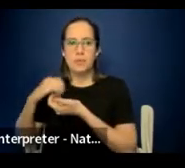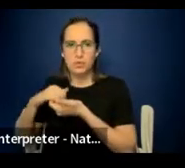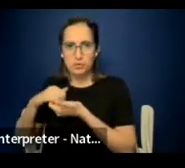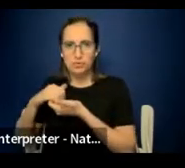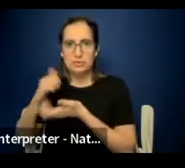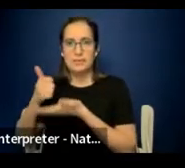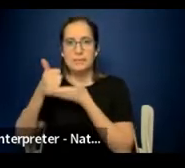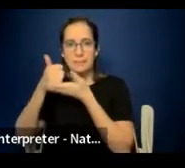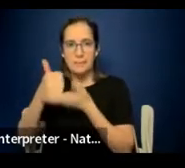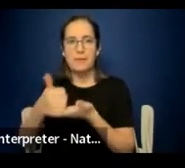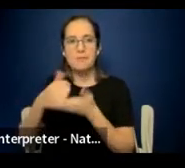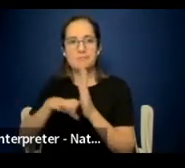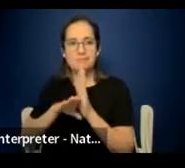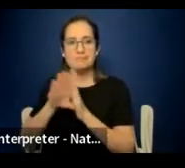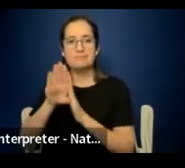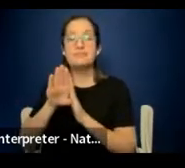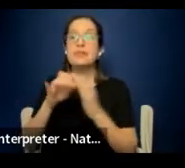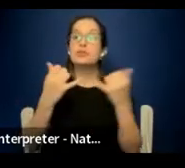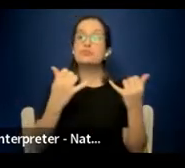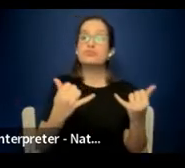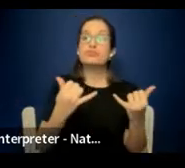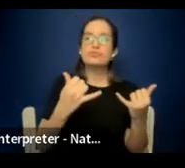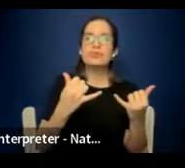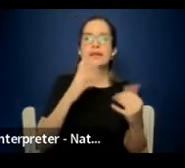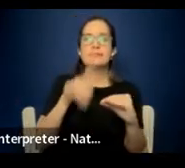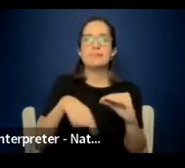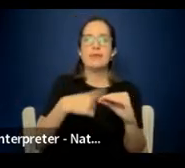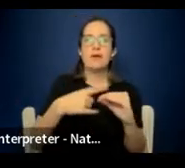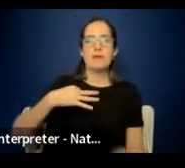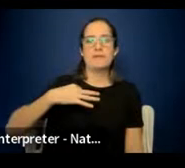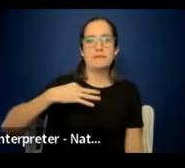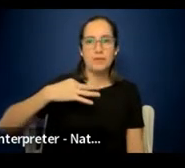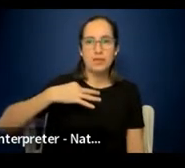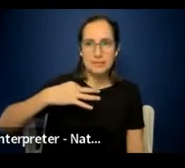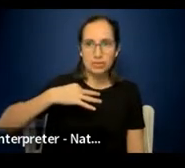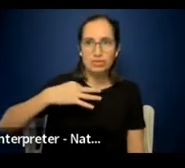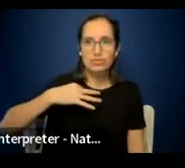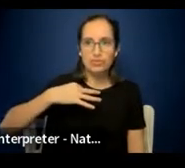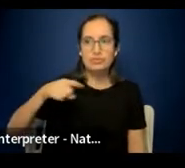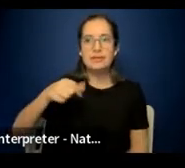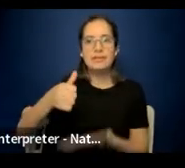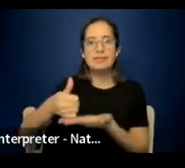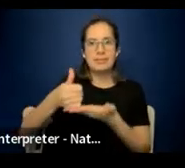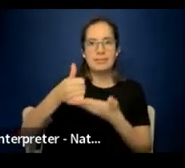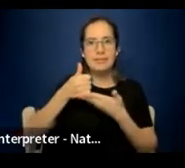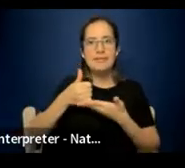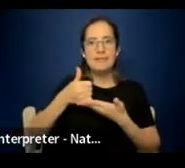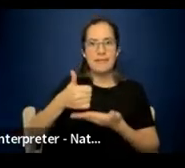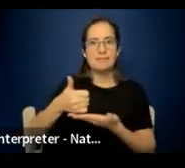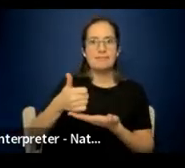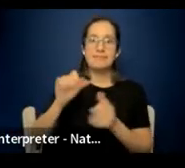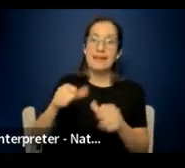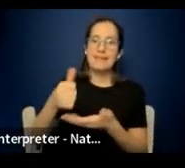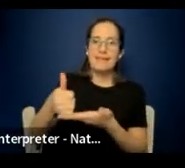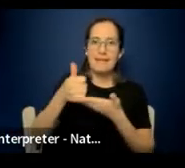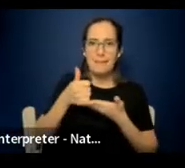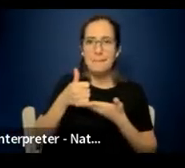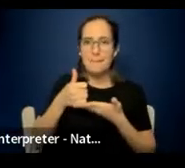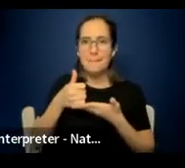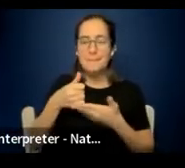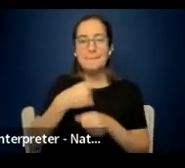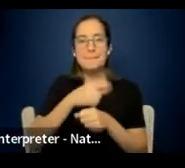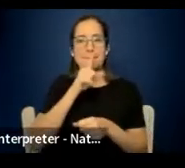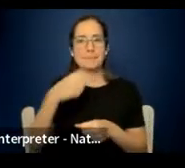be focusing on how volunteers can help us build our capacity and do more and really be more effective,